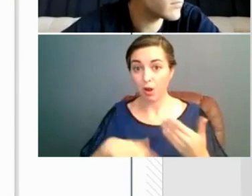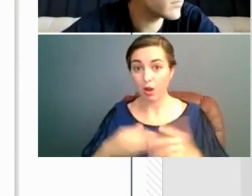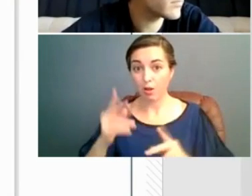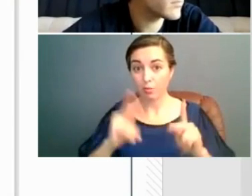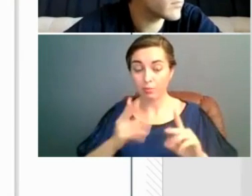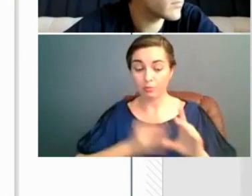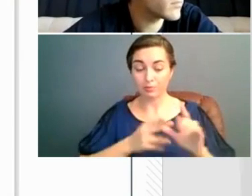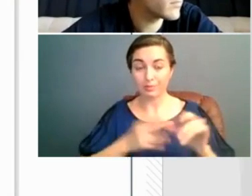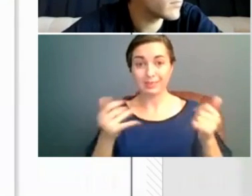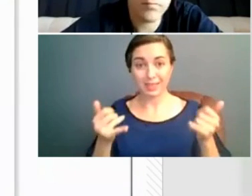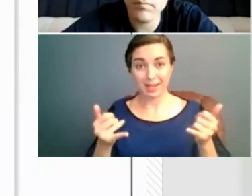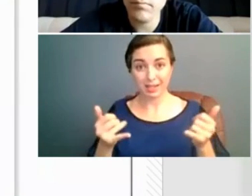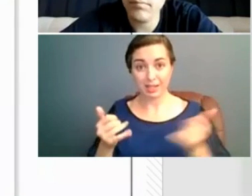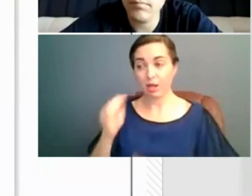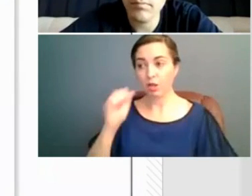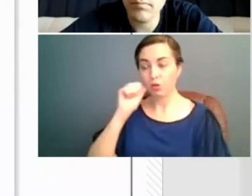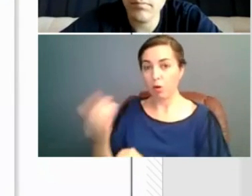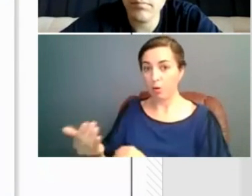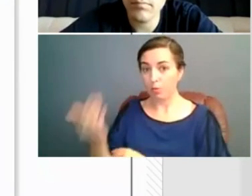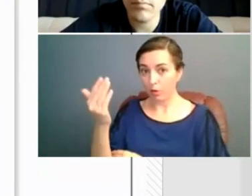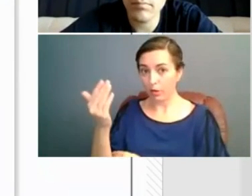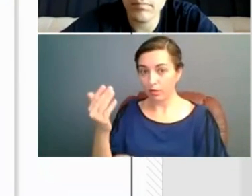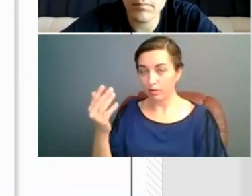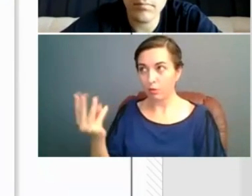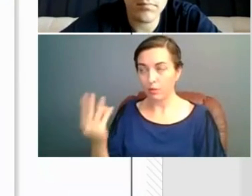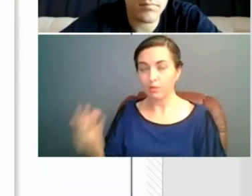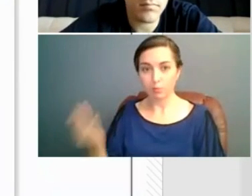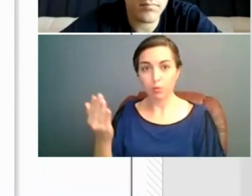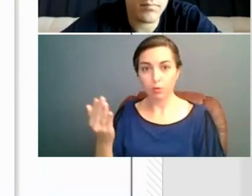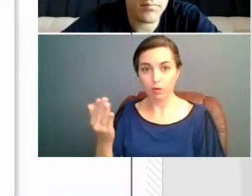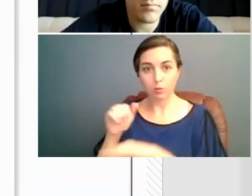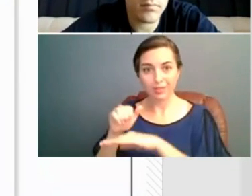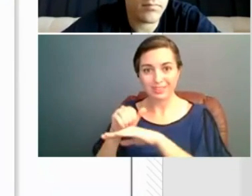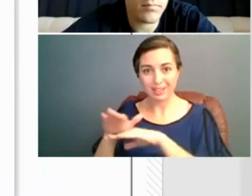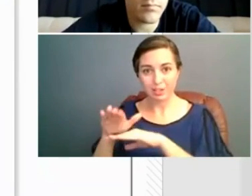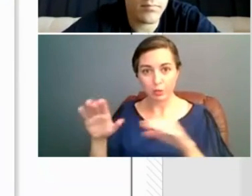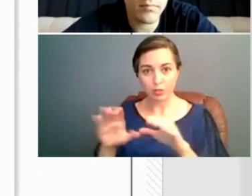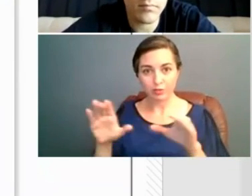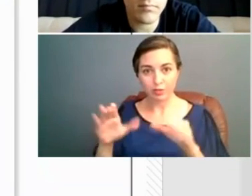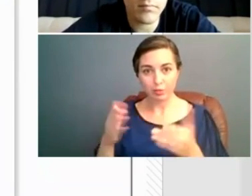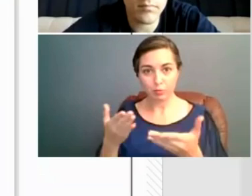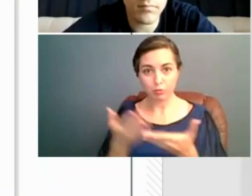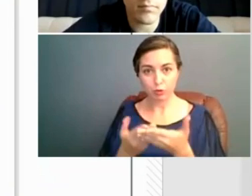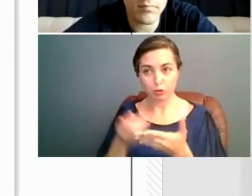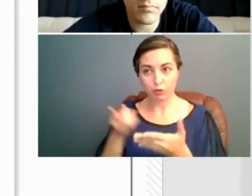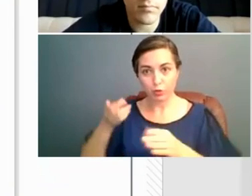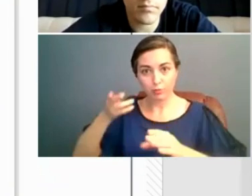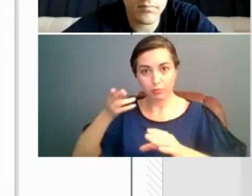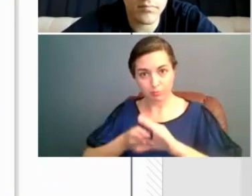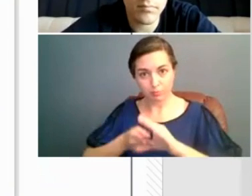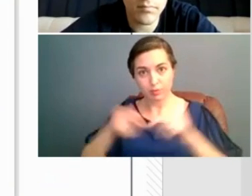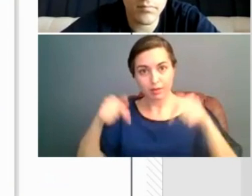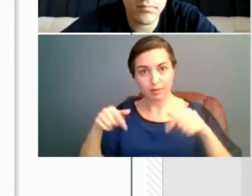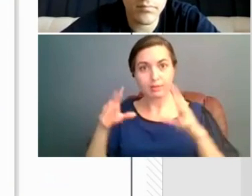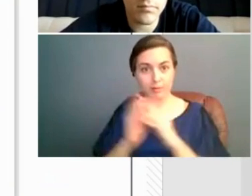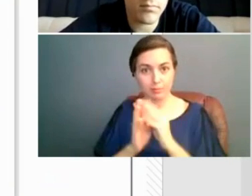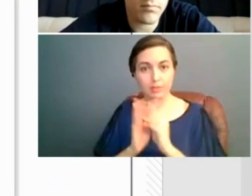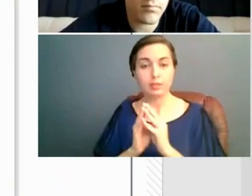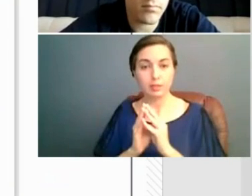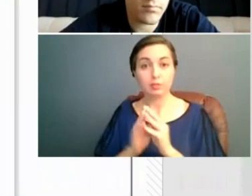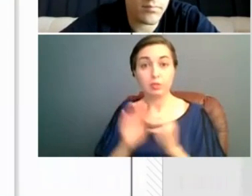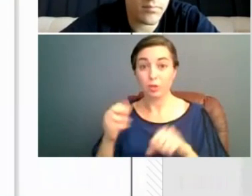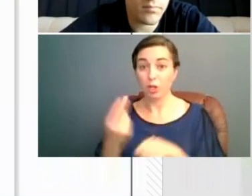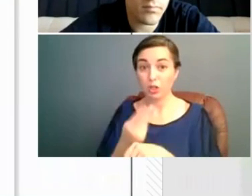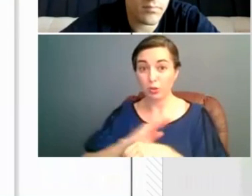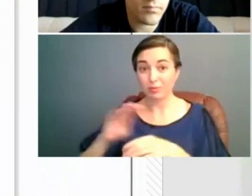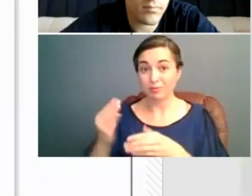you a certificate for being here, teachers and students. So you can use this on in your portfolio. You can put your name on it.